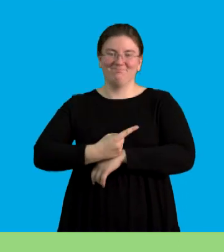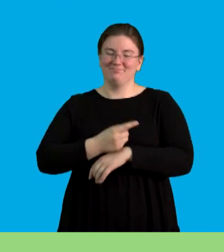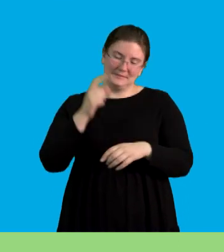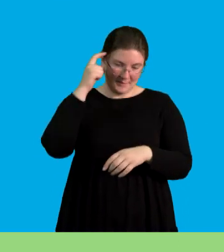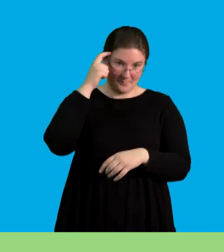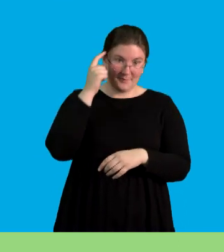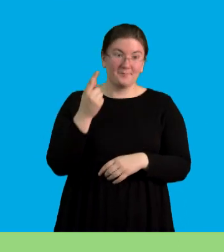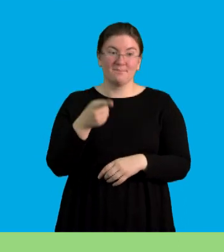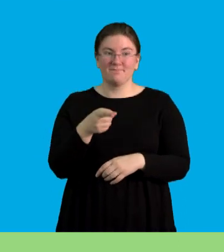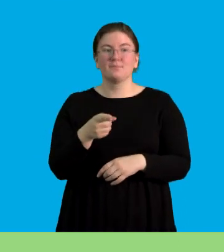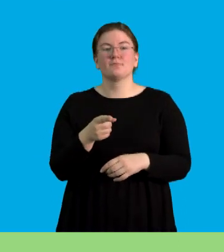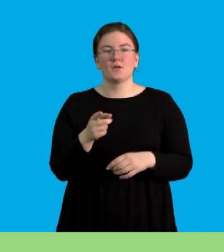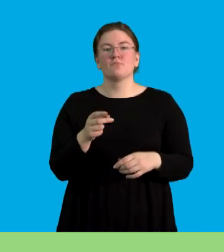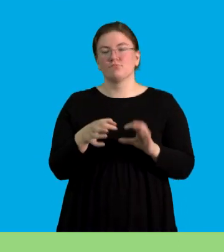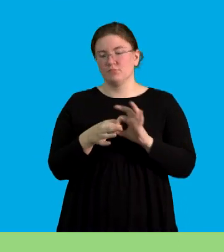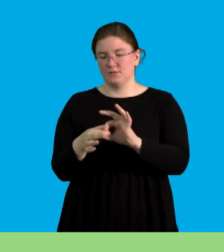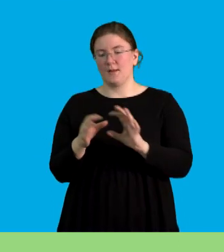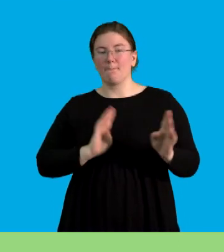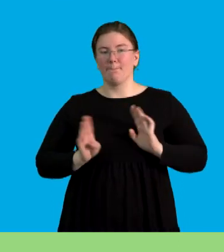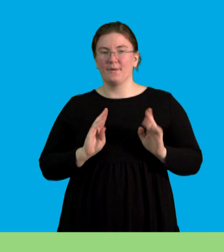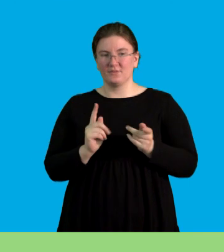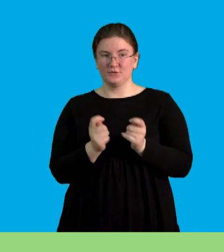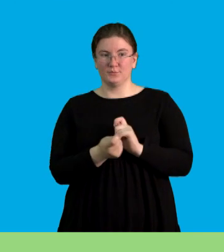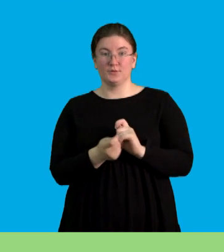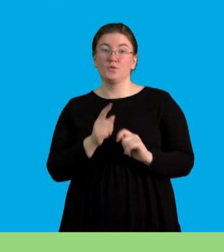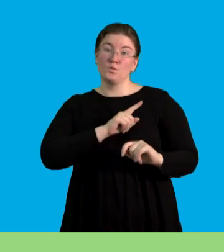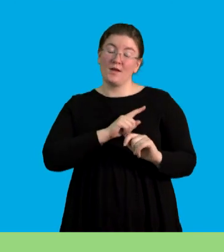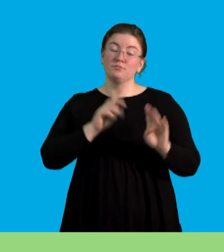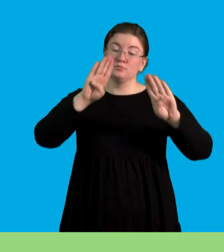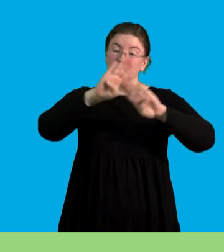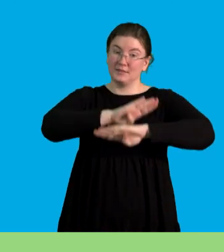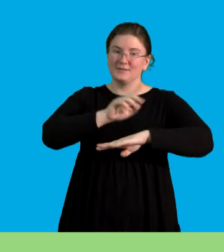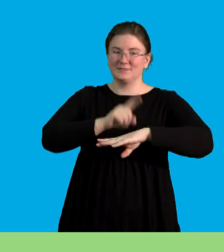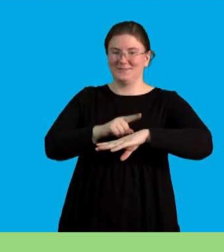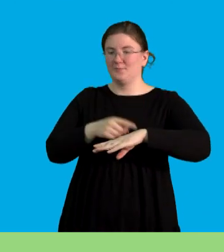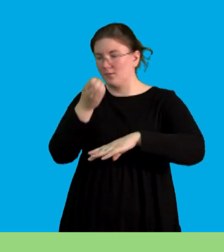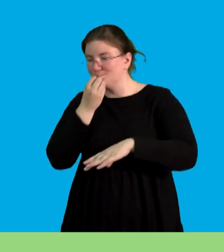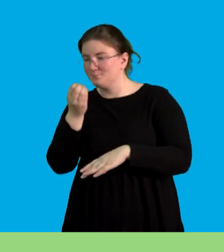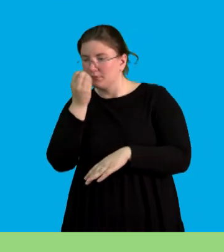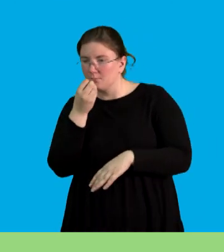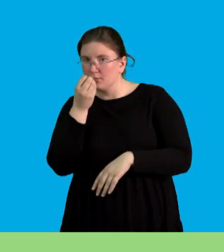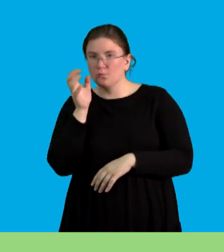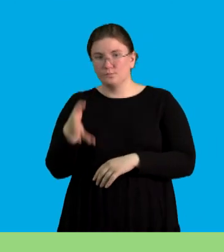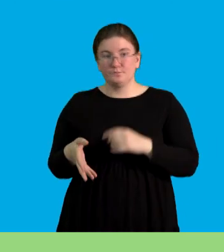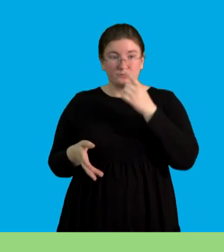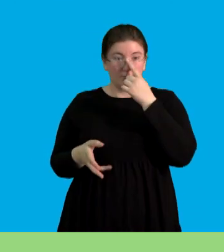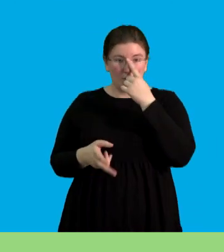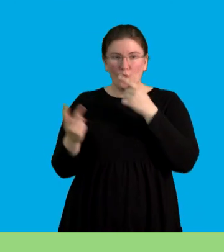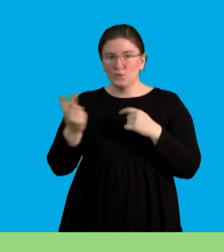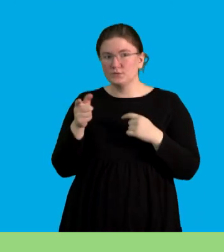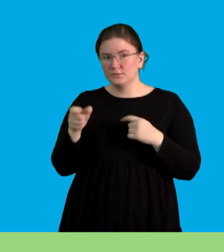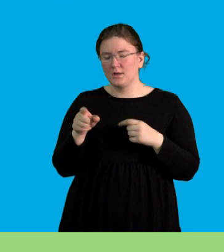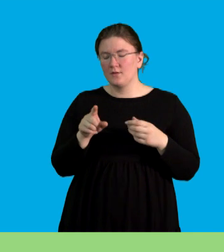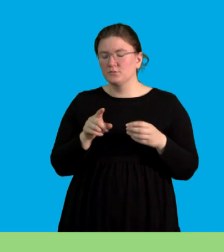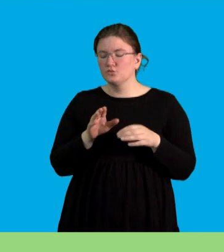adapted behaviorally, as it feeds under cover of darkness, and then it